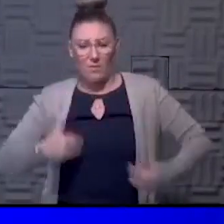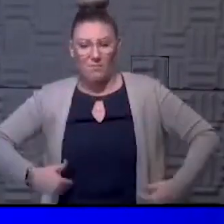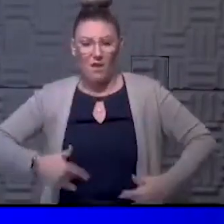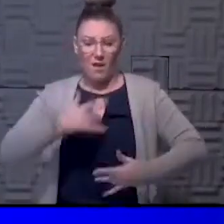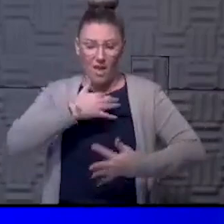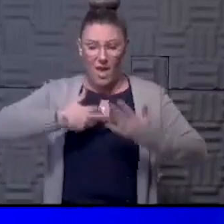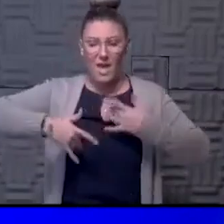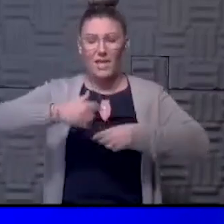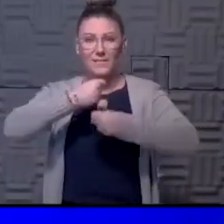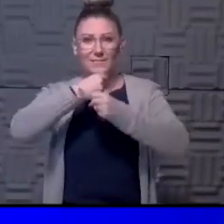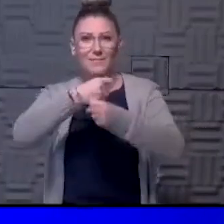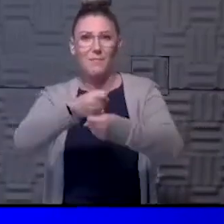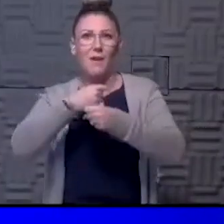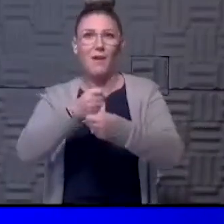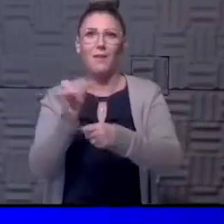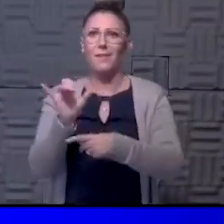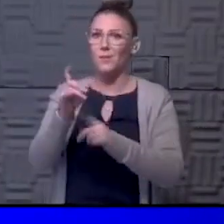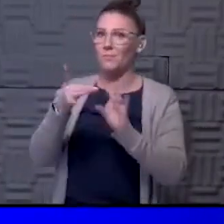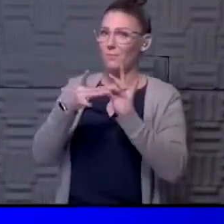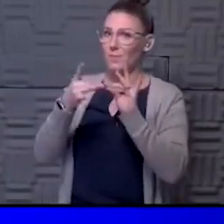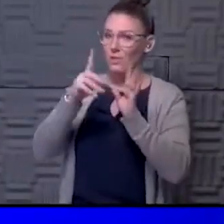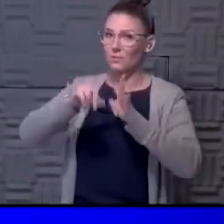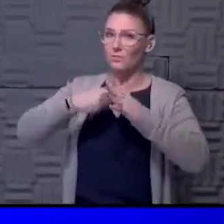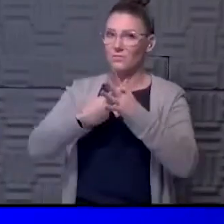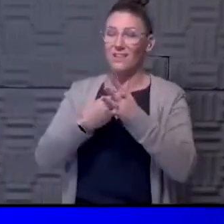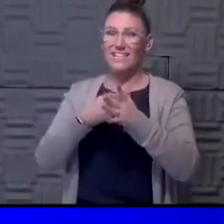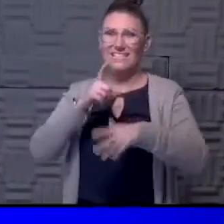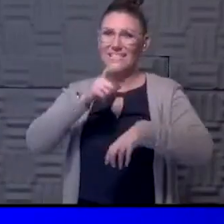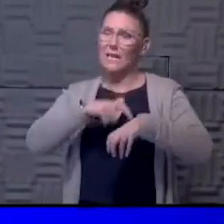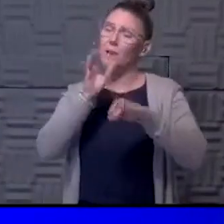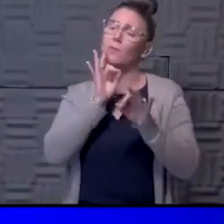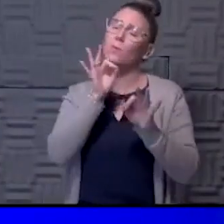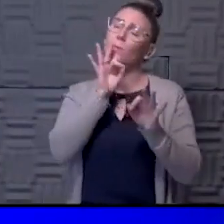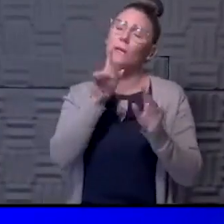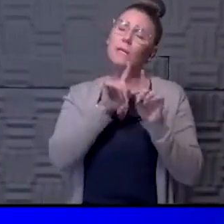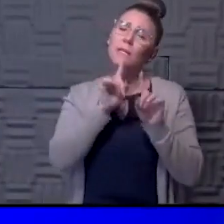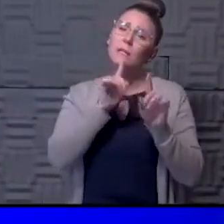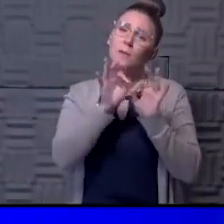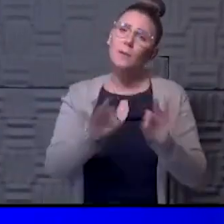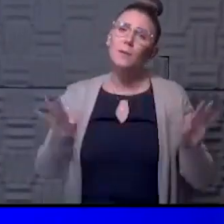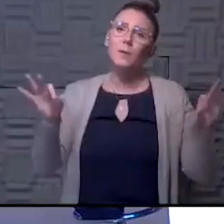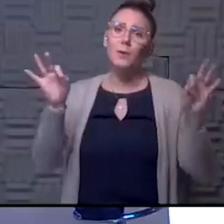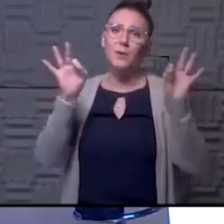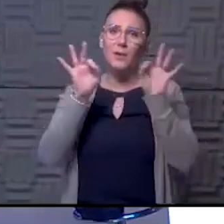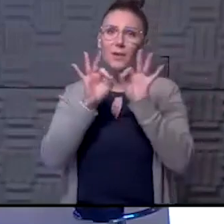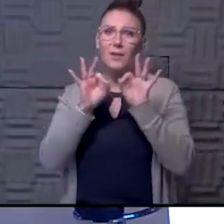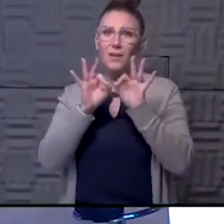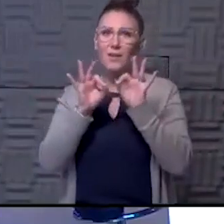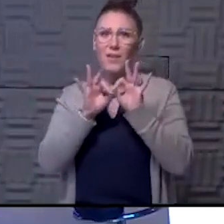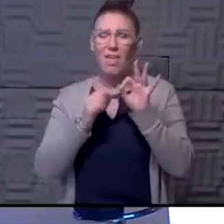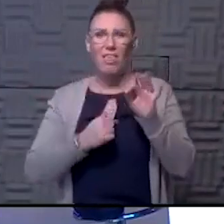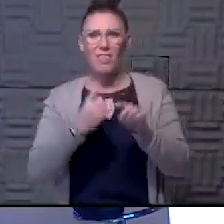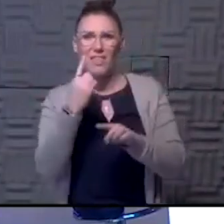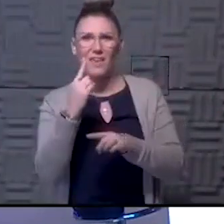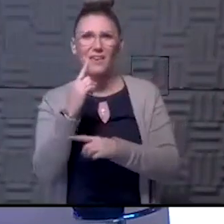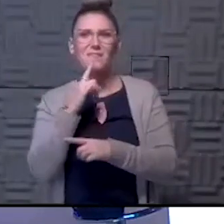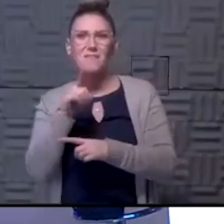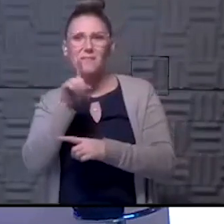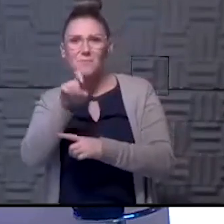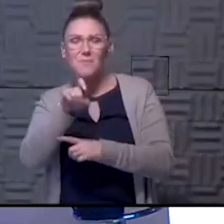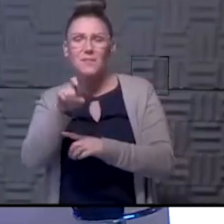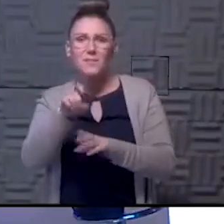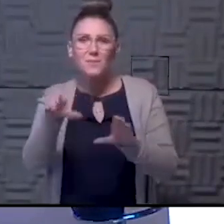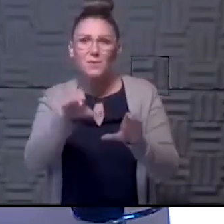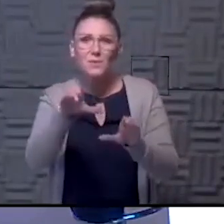to your body making them, just as you alluded to in the beginning. So that's why timing is so vitally important here. Yeah, I think Luke's must be doing this, and I